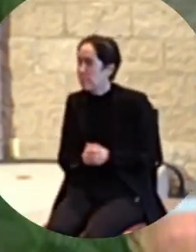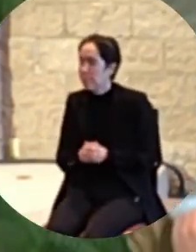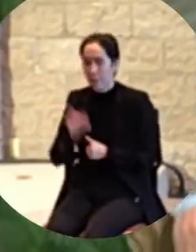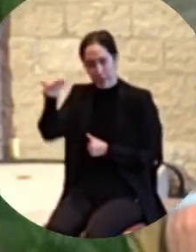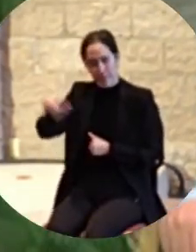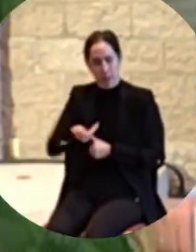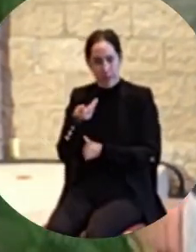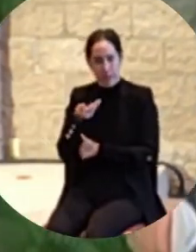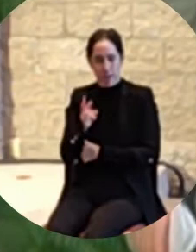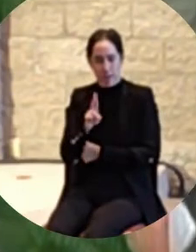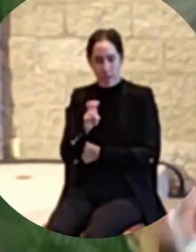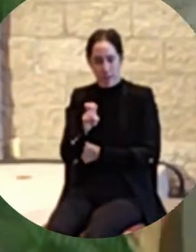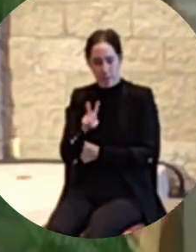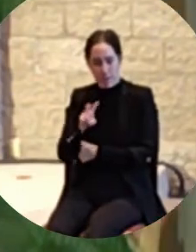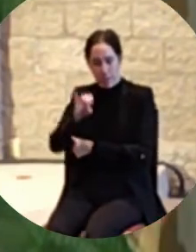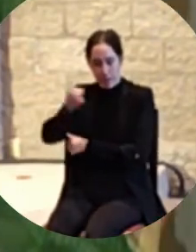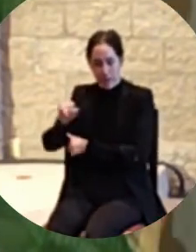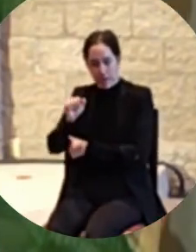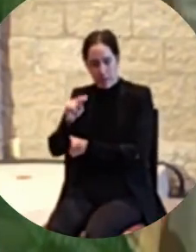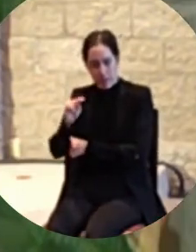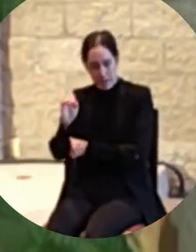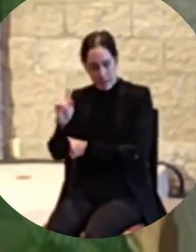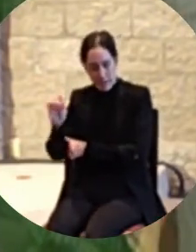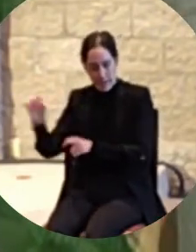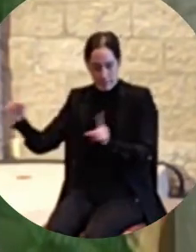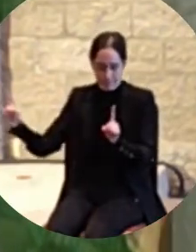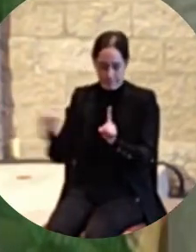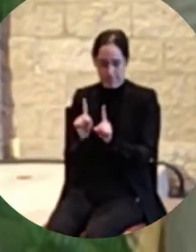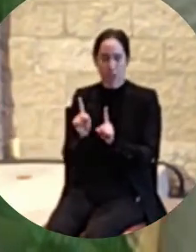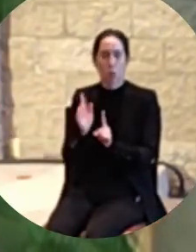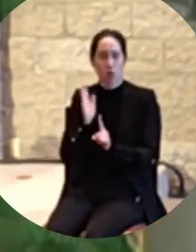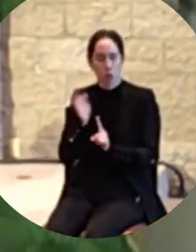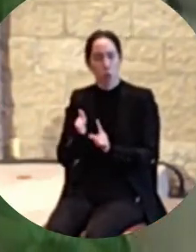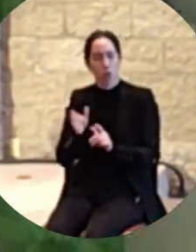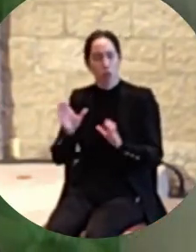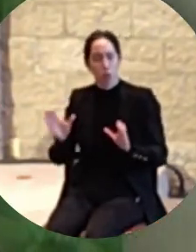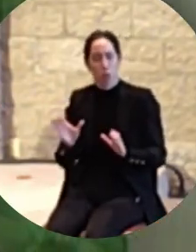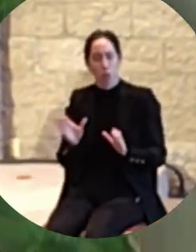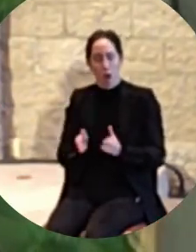the prayer for protection and our peace song, okay?